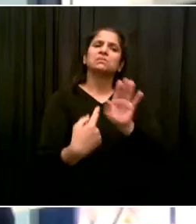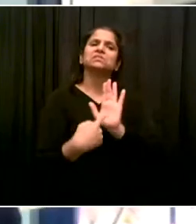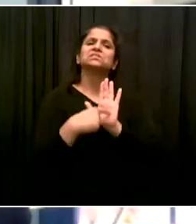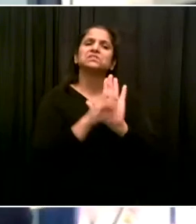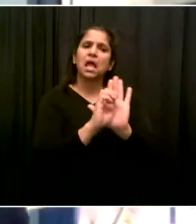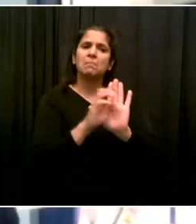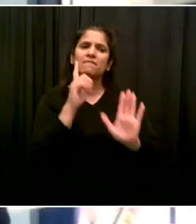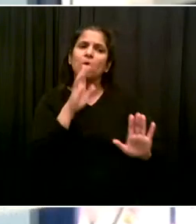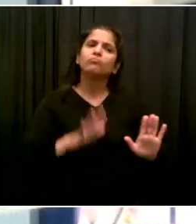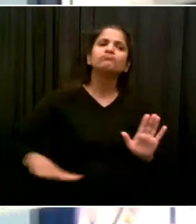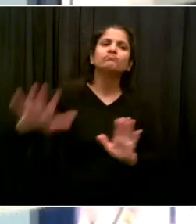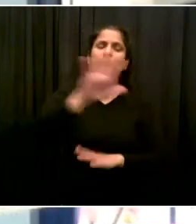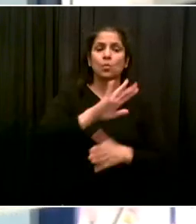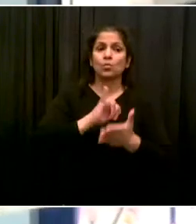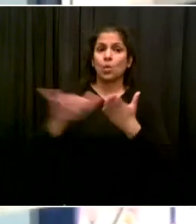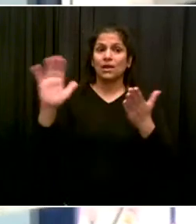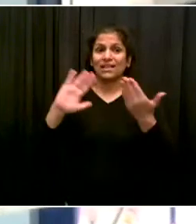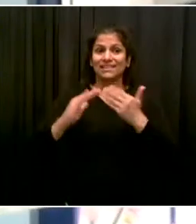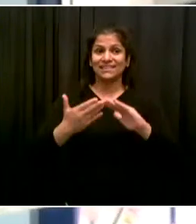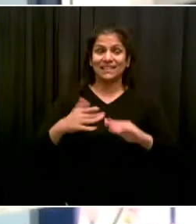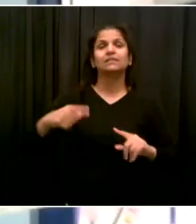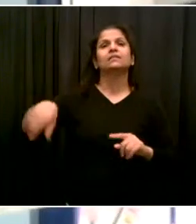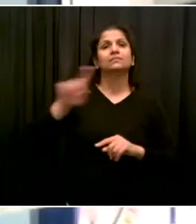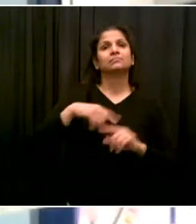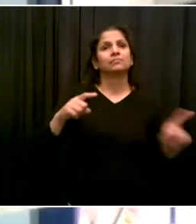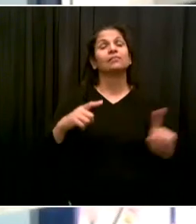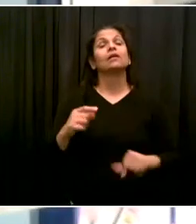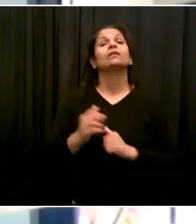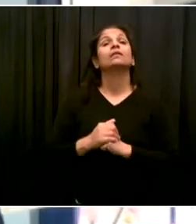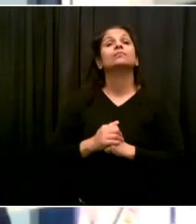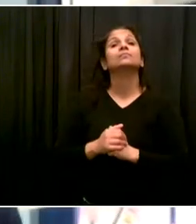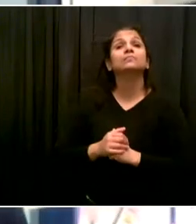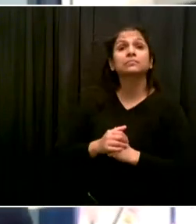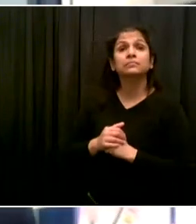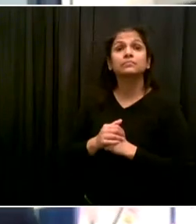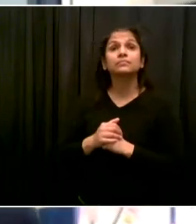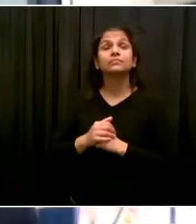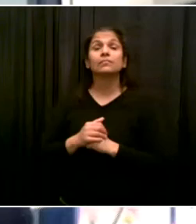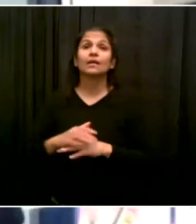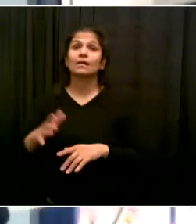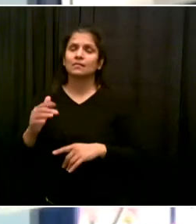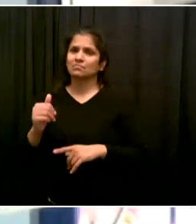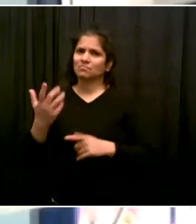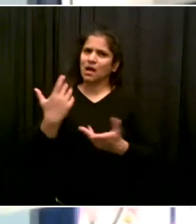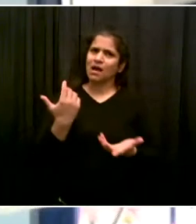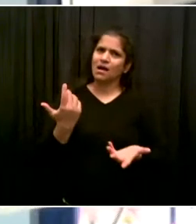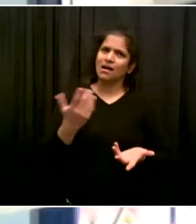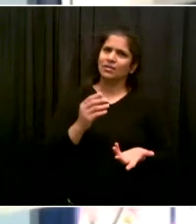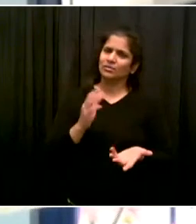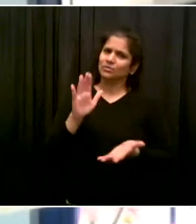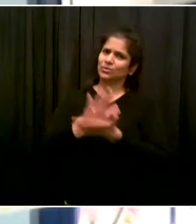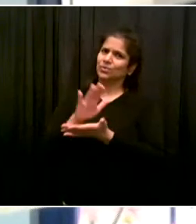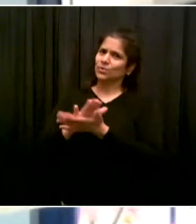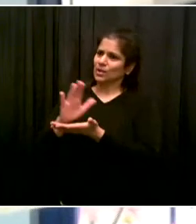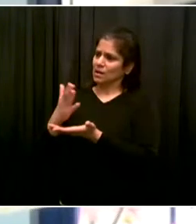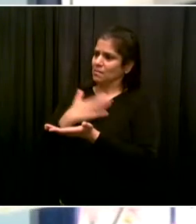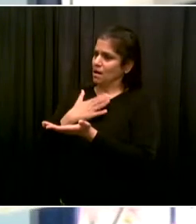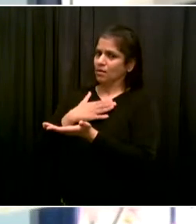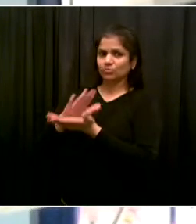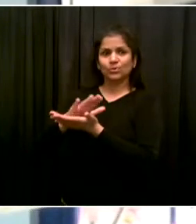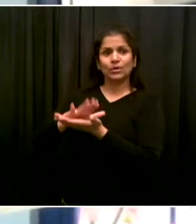performance and limiting summer loss. With summer school, our children have more opportunities and access to